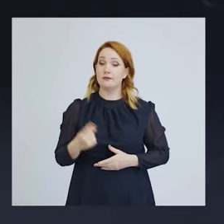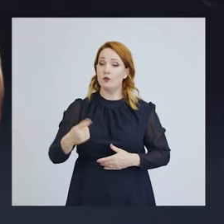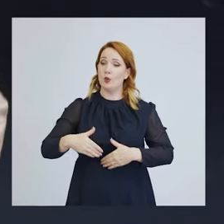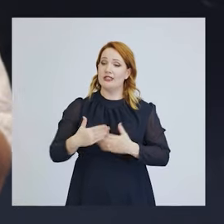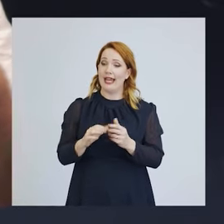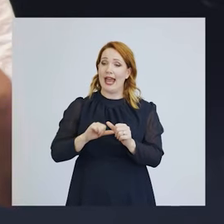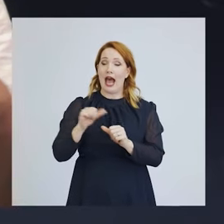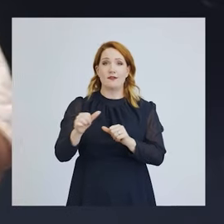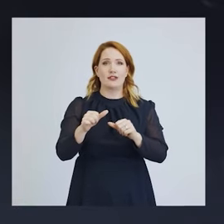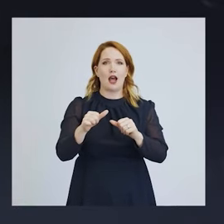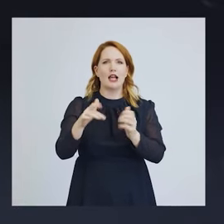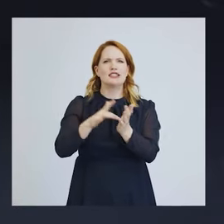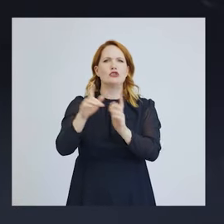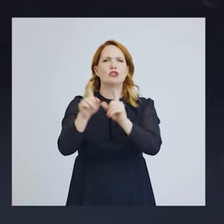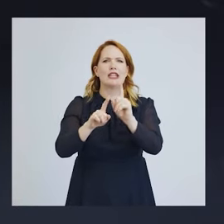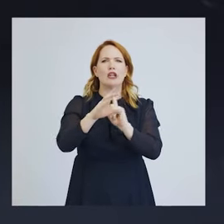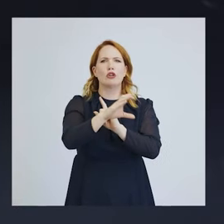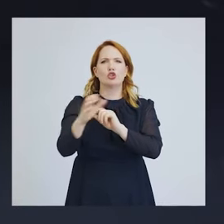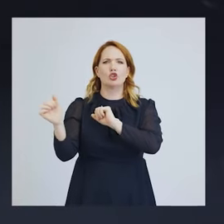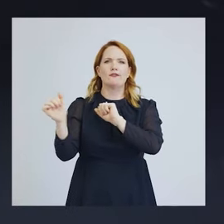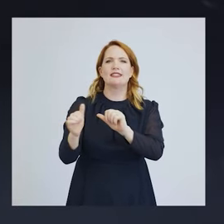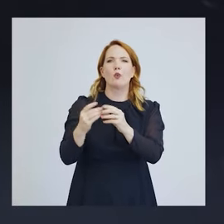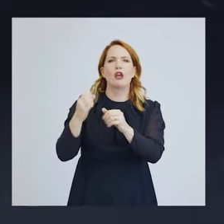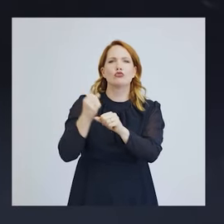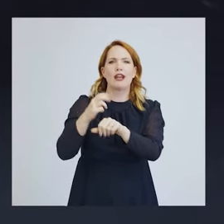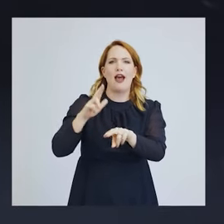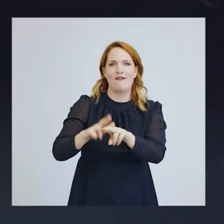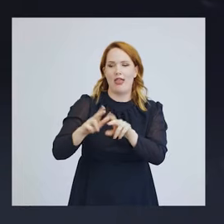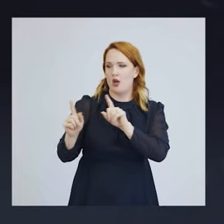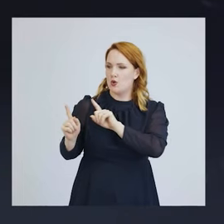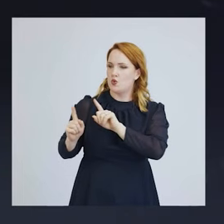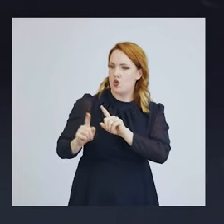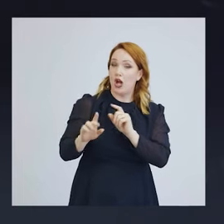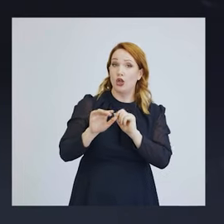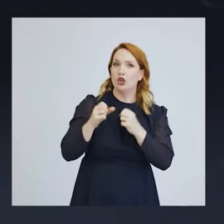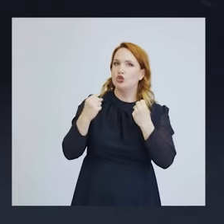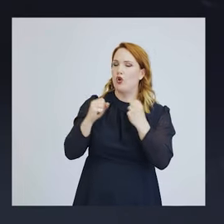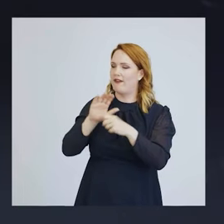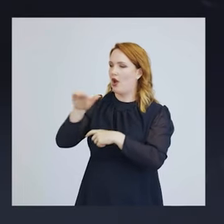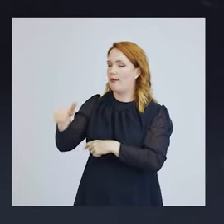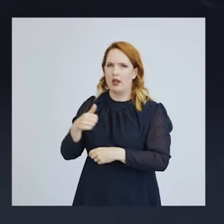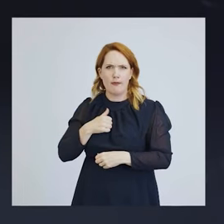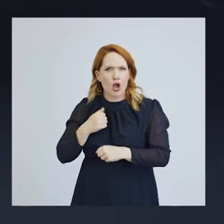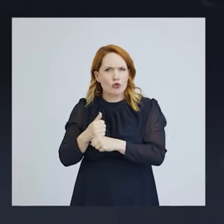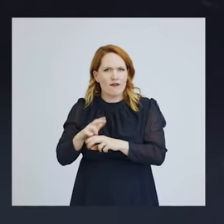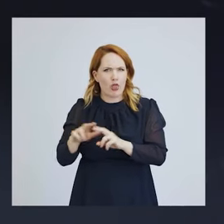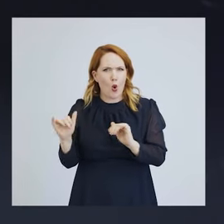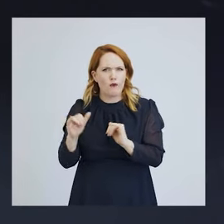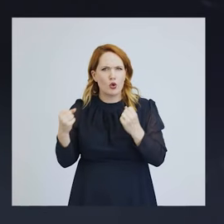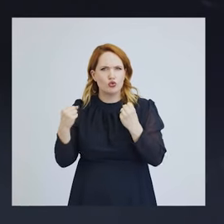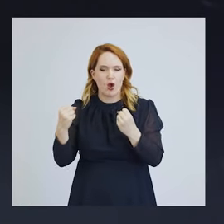grace. And so I was driving home with Granddad one day after going to the square. And just got to say, he was the worst driver in the world as